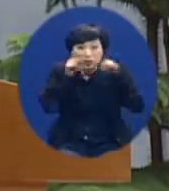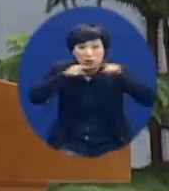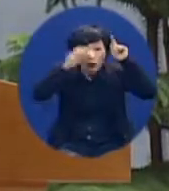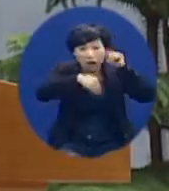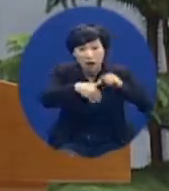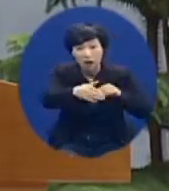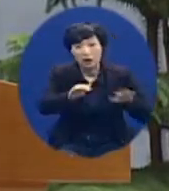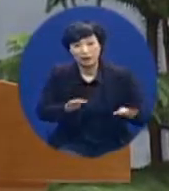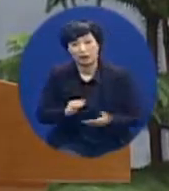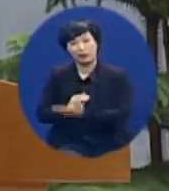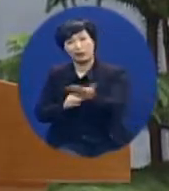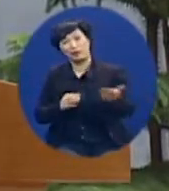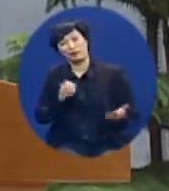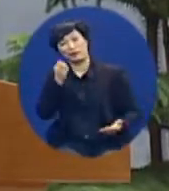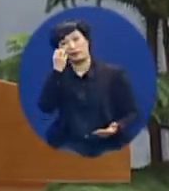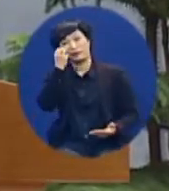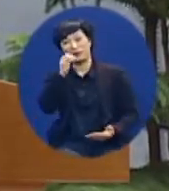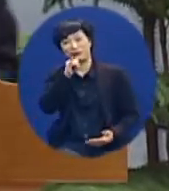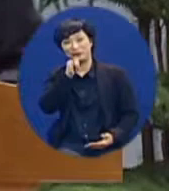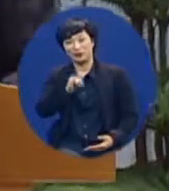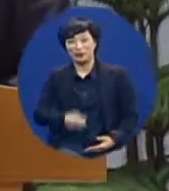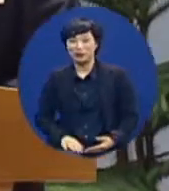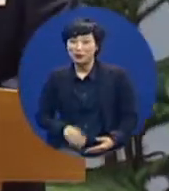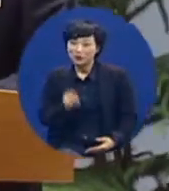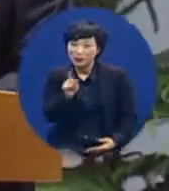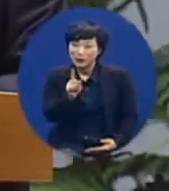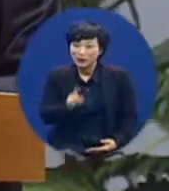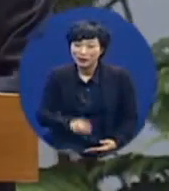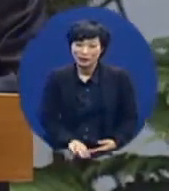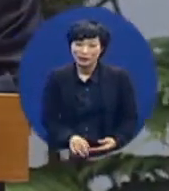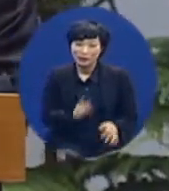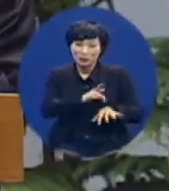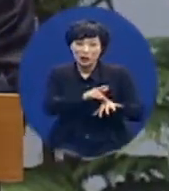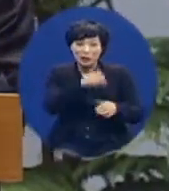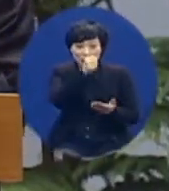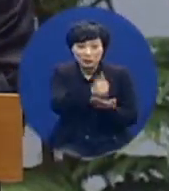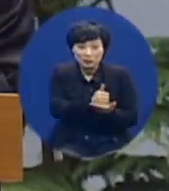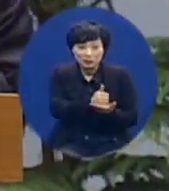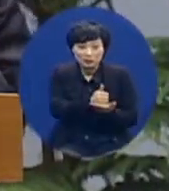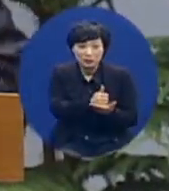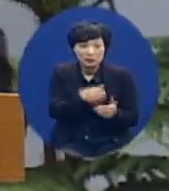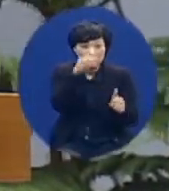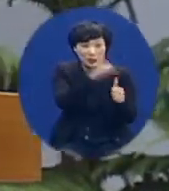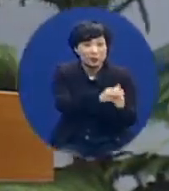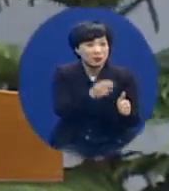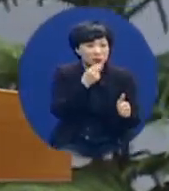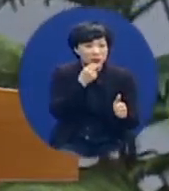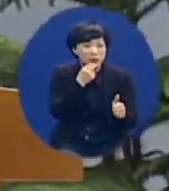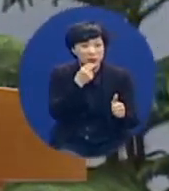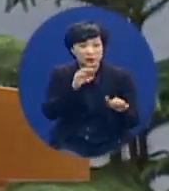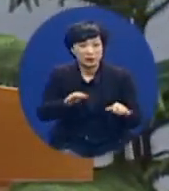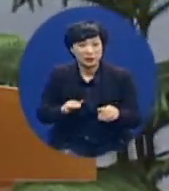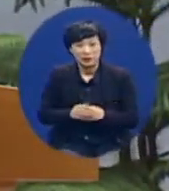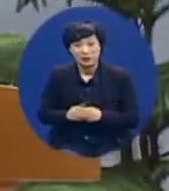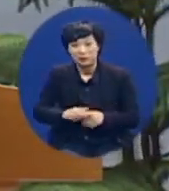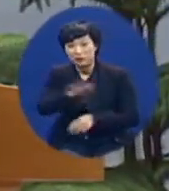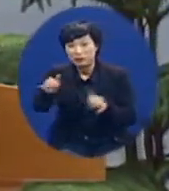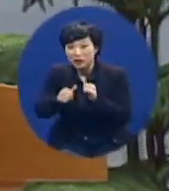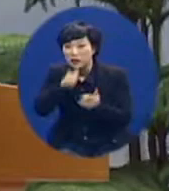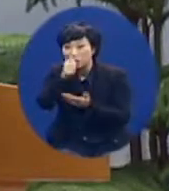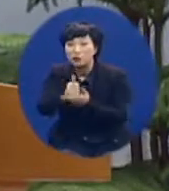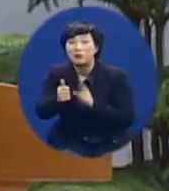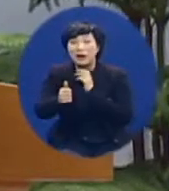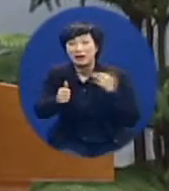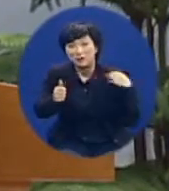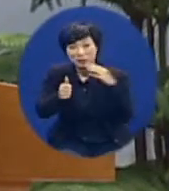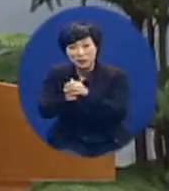On the other hand, it is very interesting why Jesus only took away the sin of humans, not of